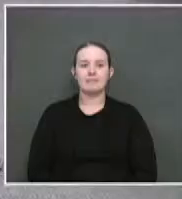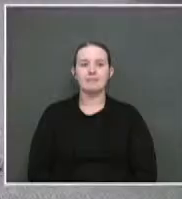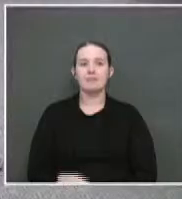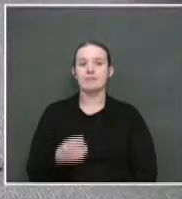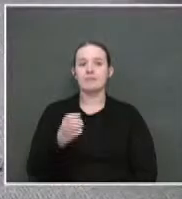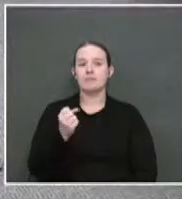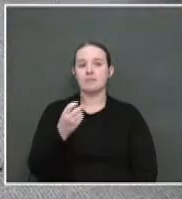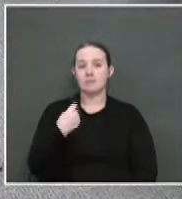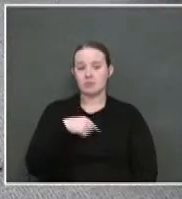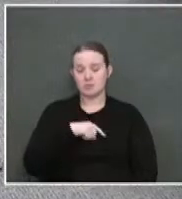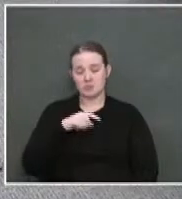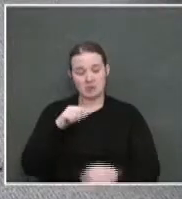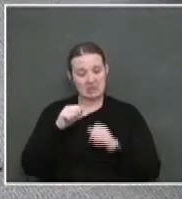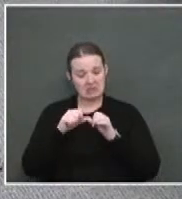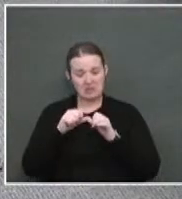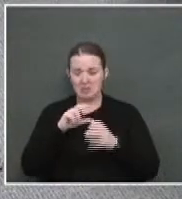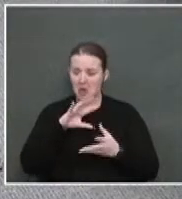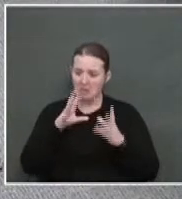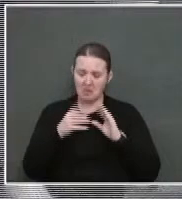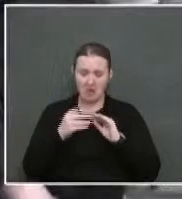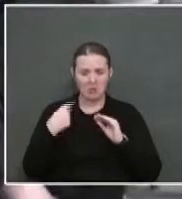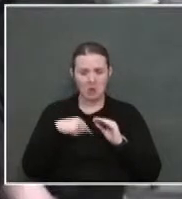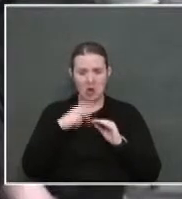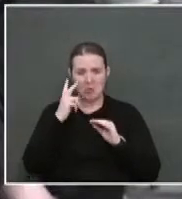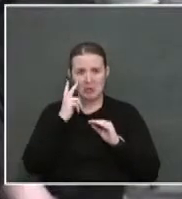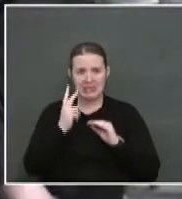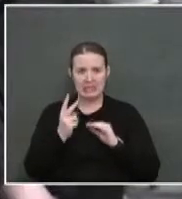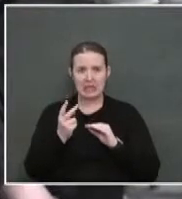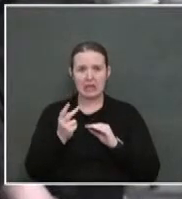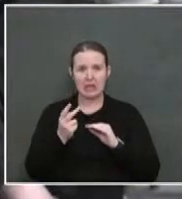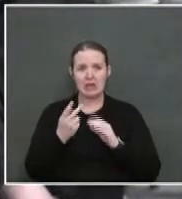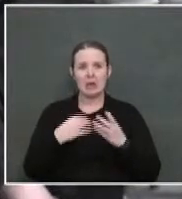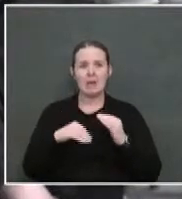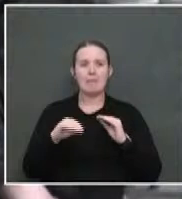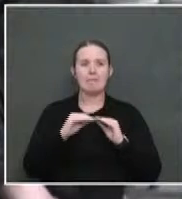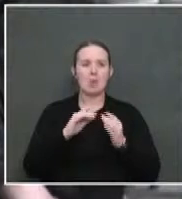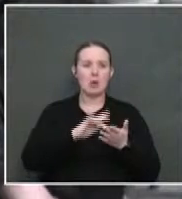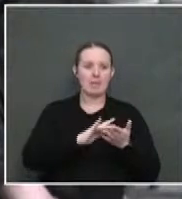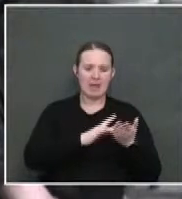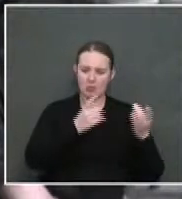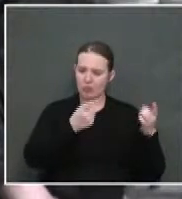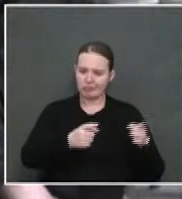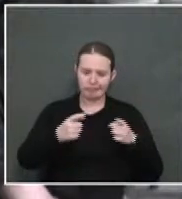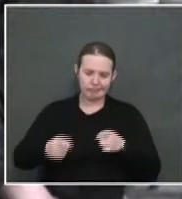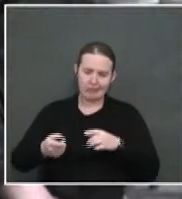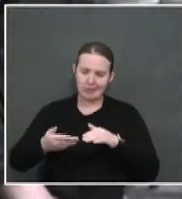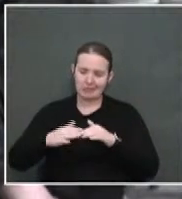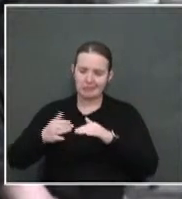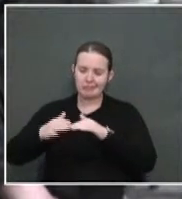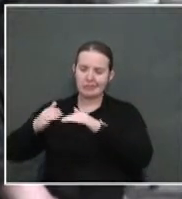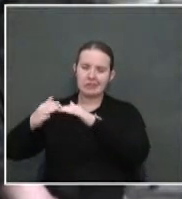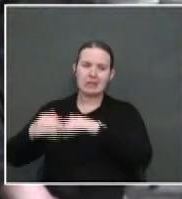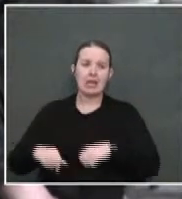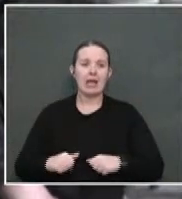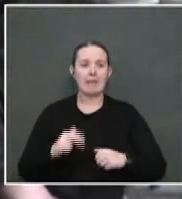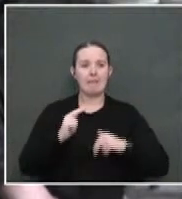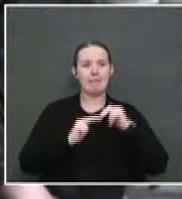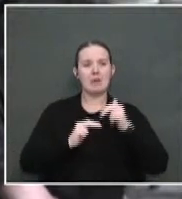So we continue to see, overall, we continue to see a steady rise in medical incidents, and structure